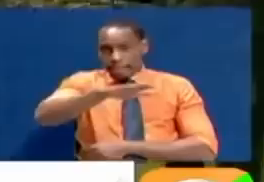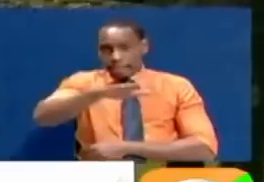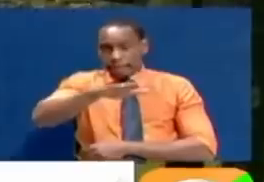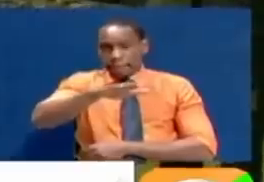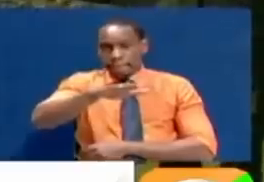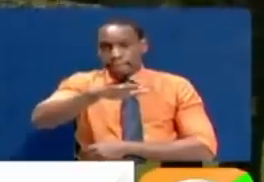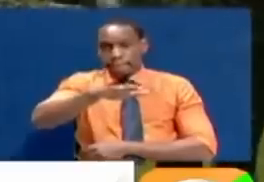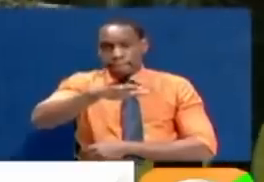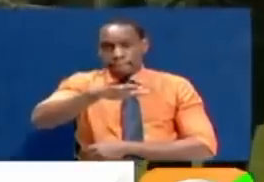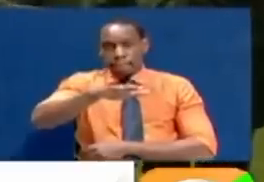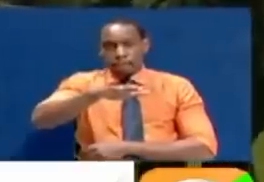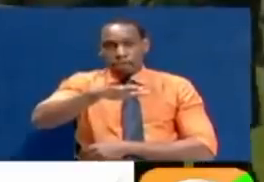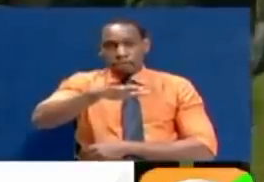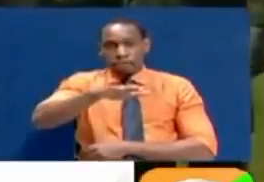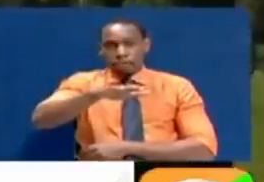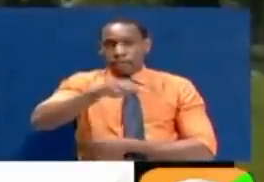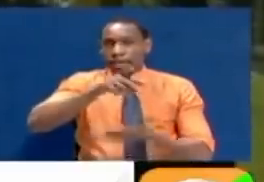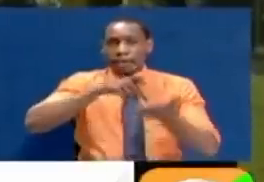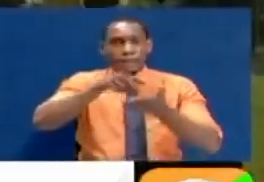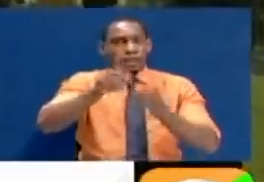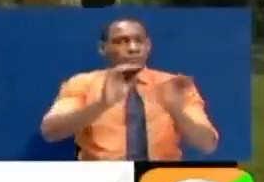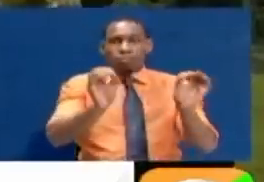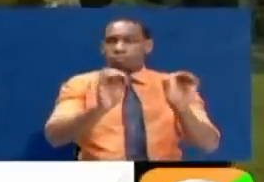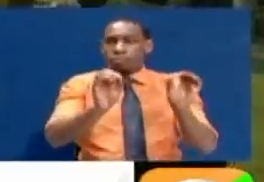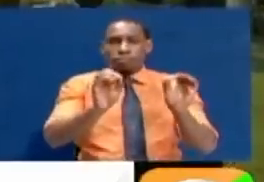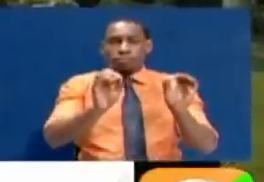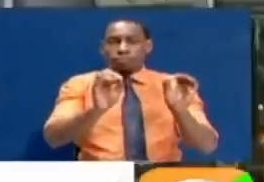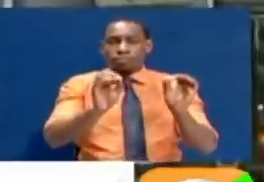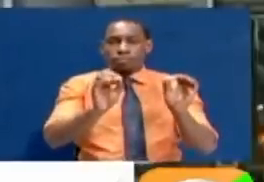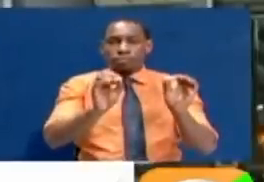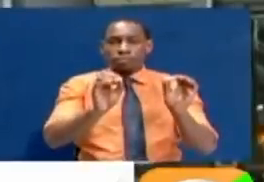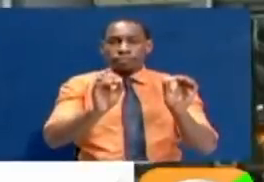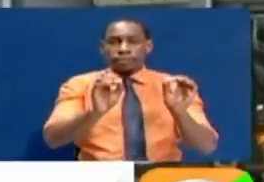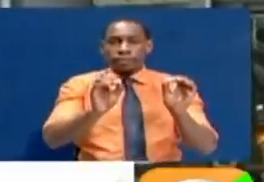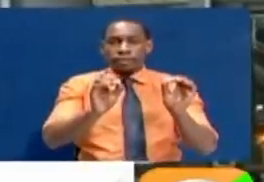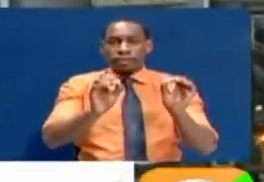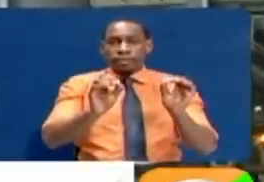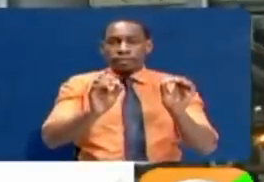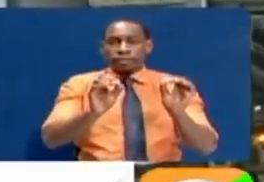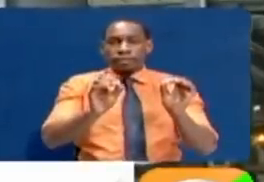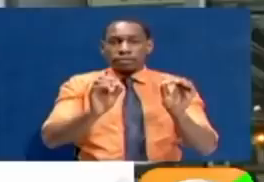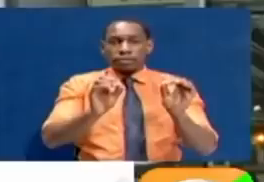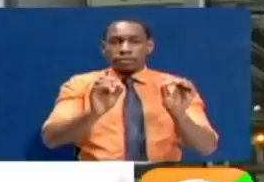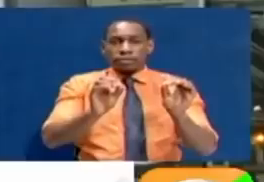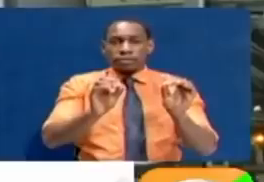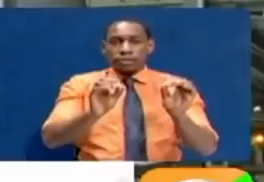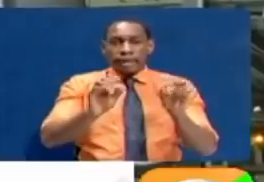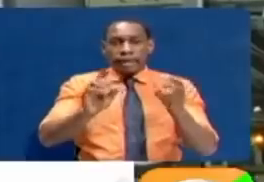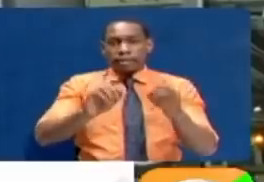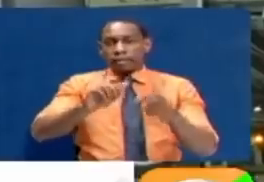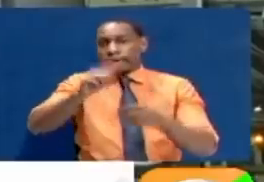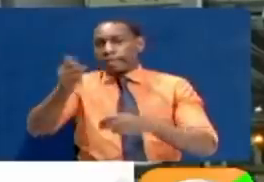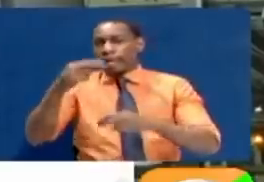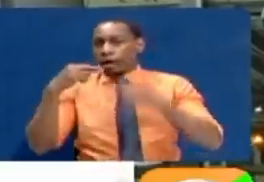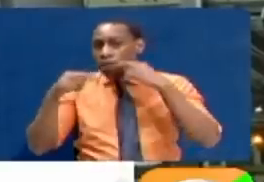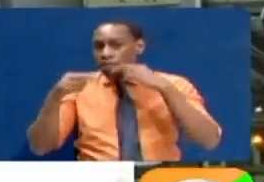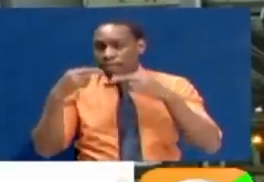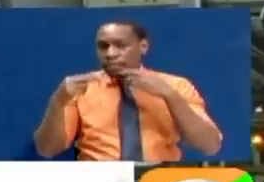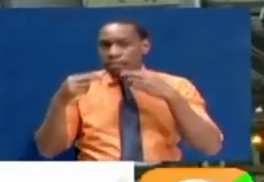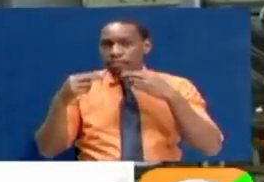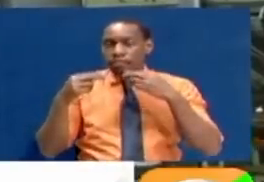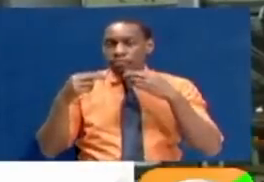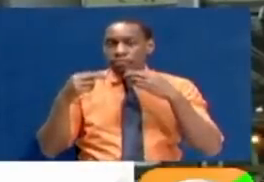not pay. Then again, there were hotels and